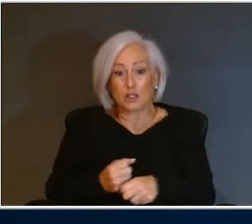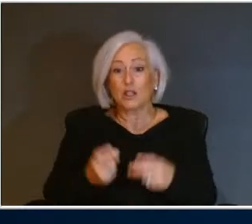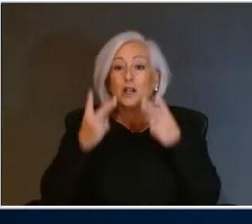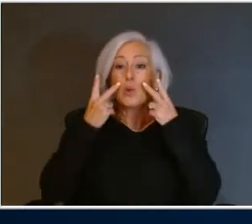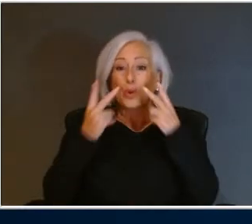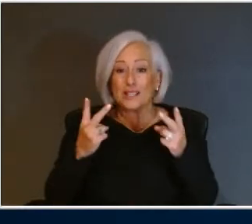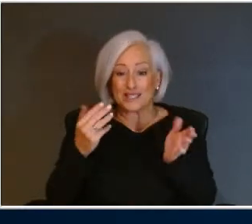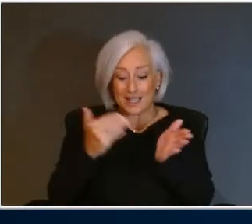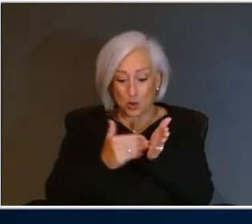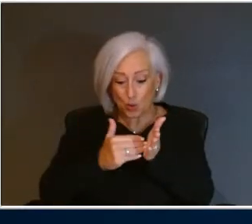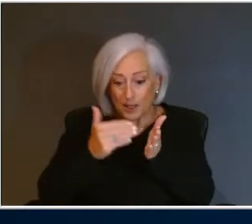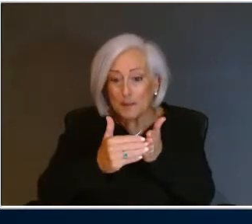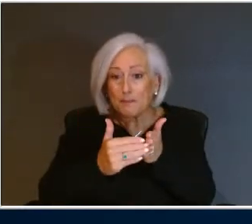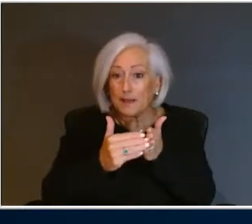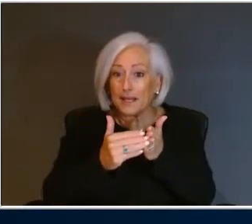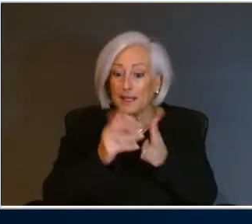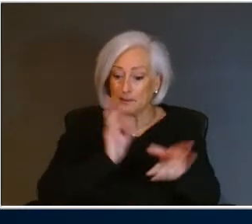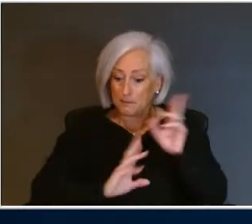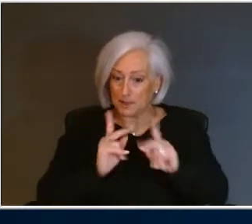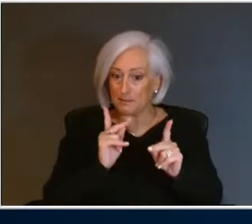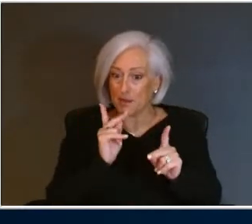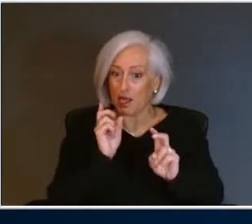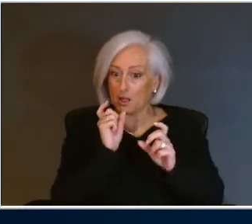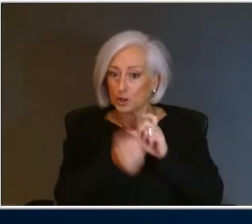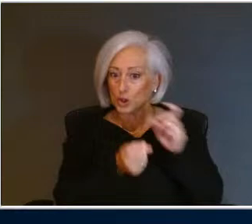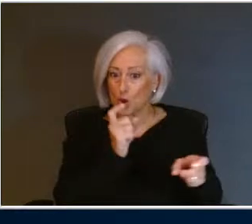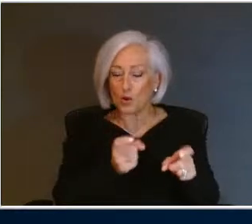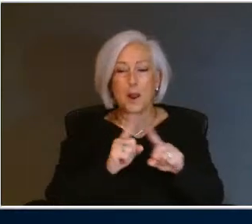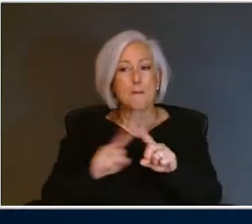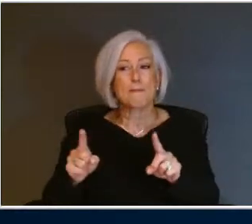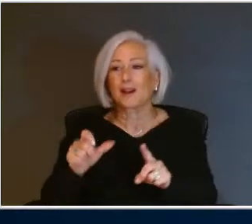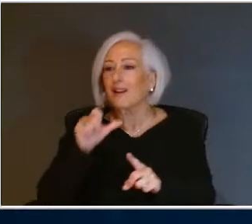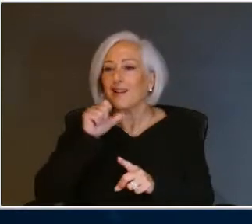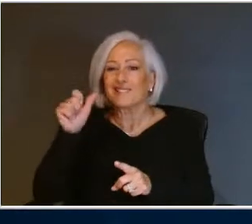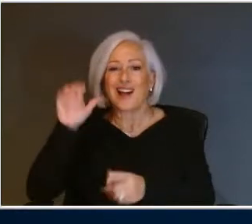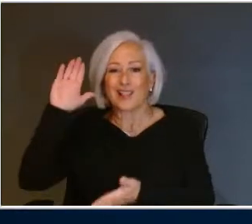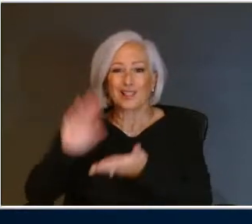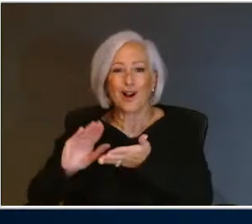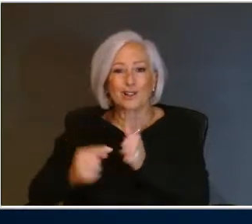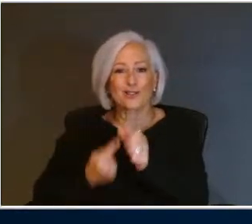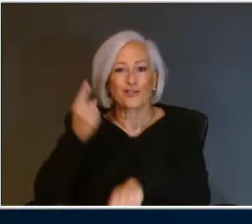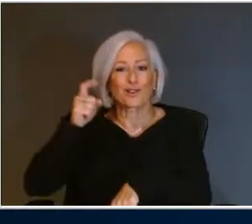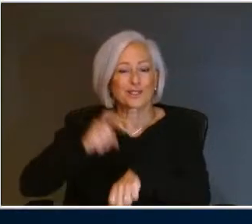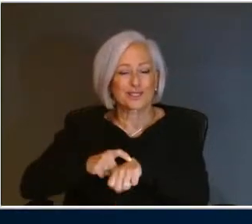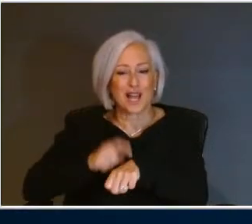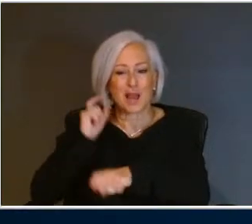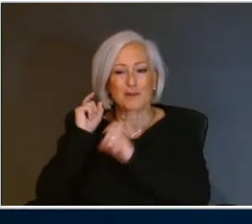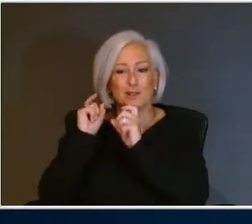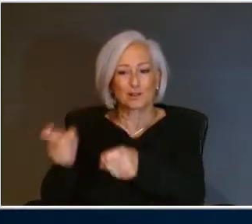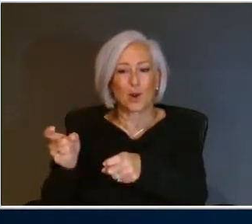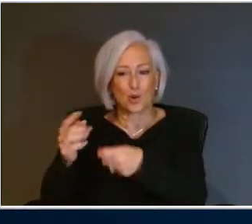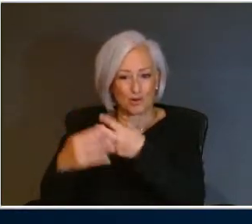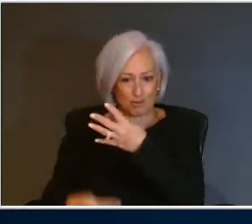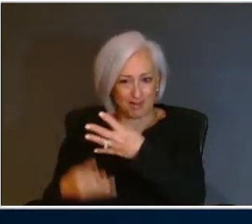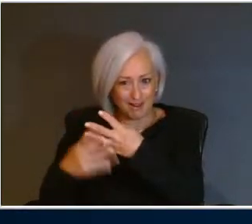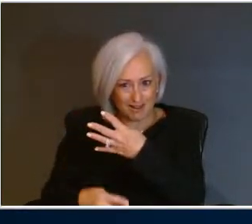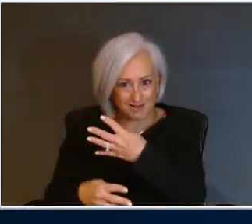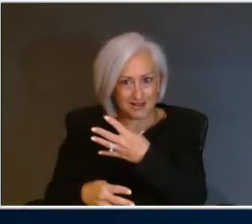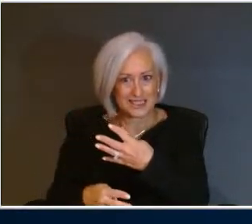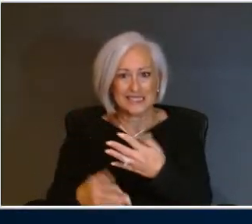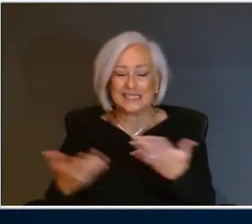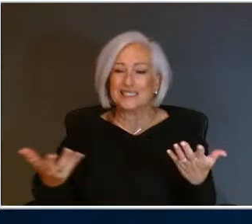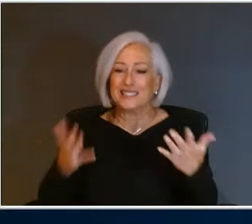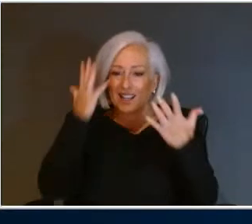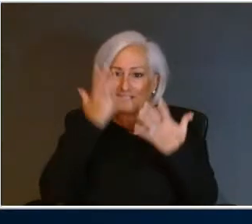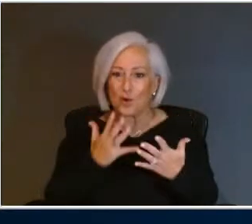donors, which is good, but that's not replacing this loss in first-time donors that we're seeing. So unfortunately, right now, we're trending negatively,